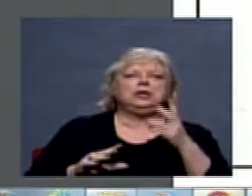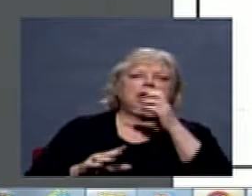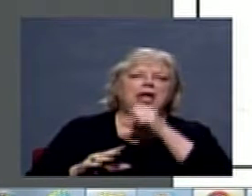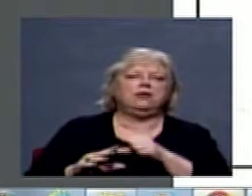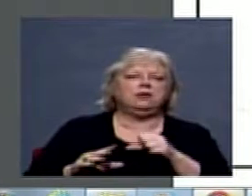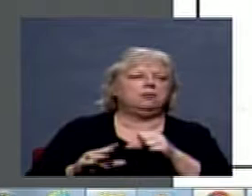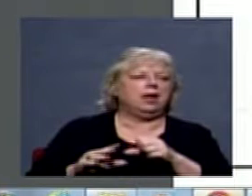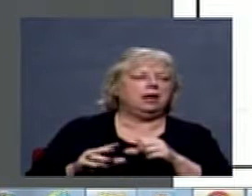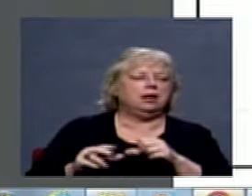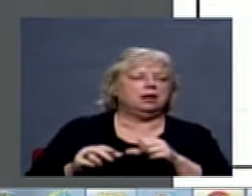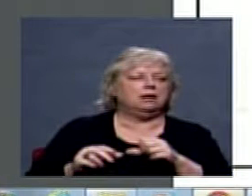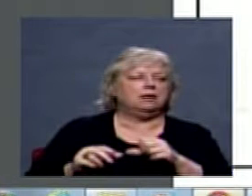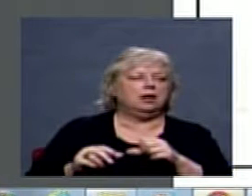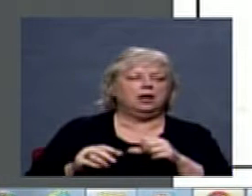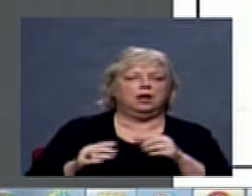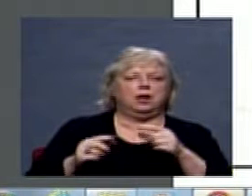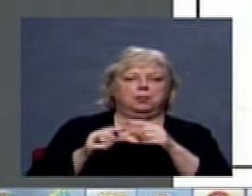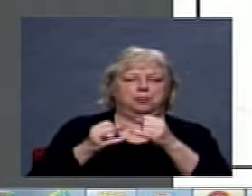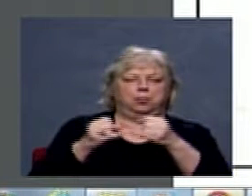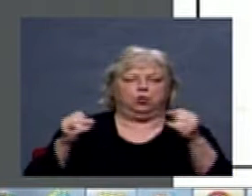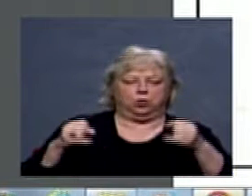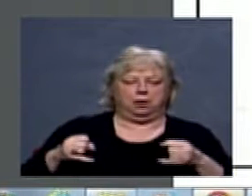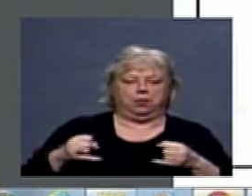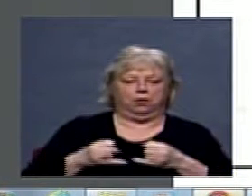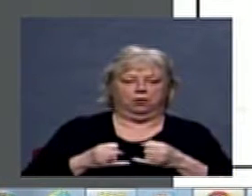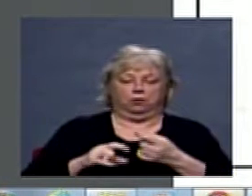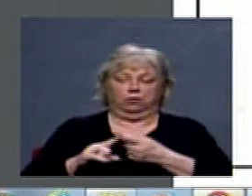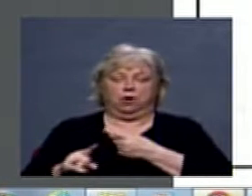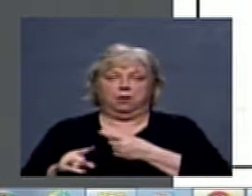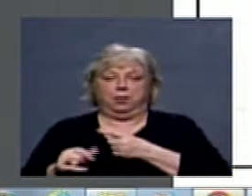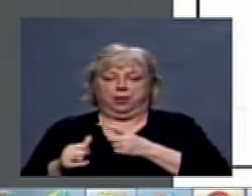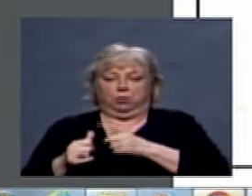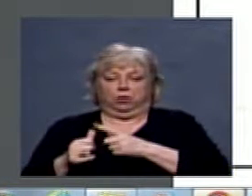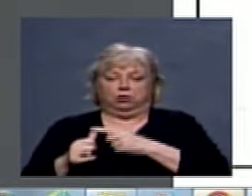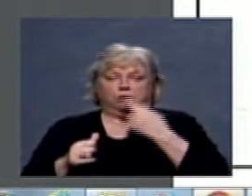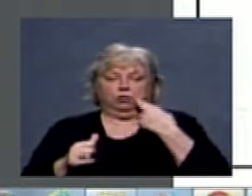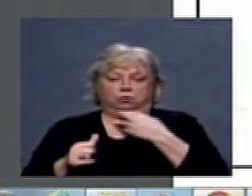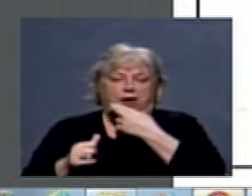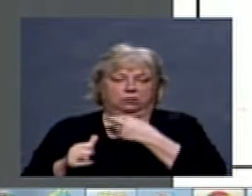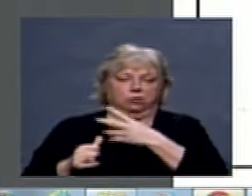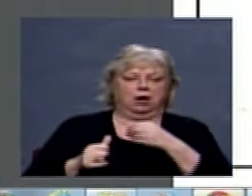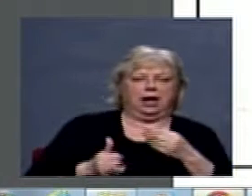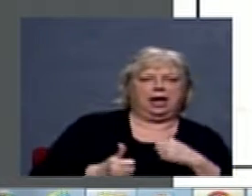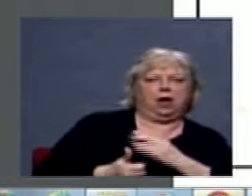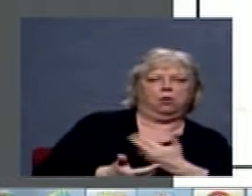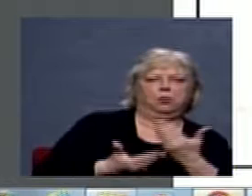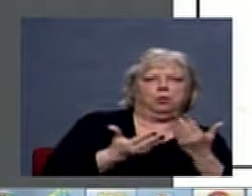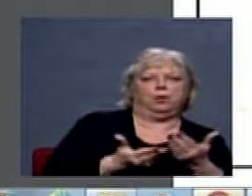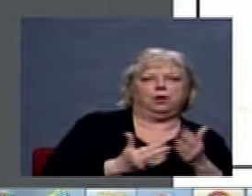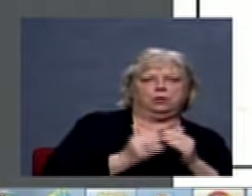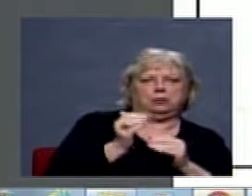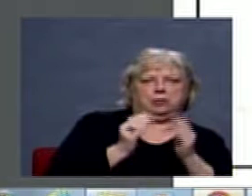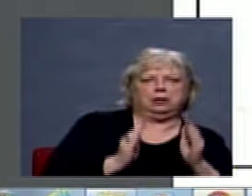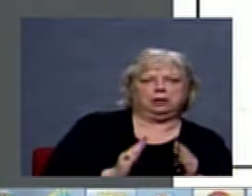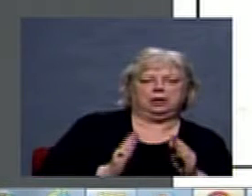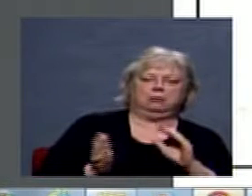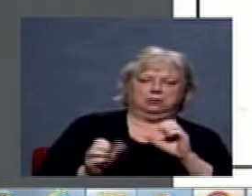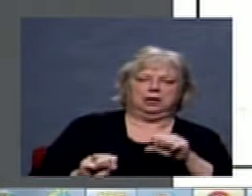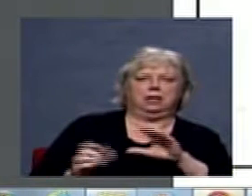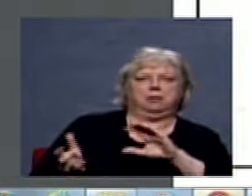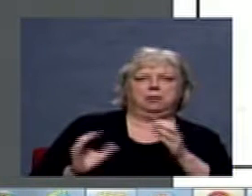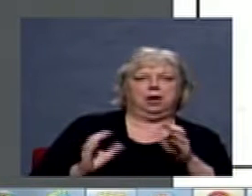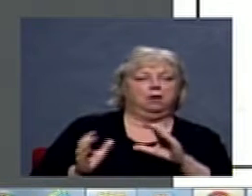and the landscape from the original restaurant and what you get with the package today. So if you all have any